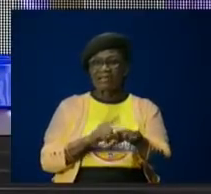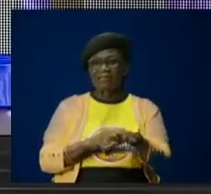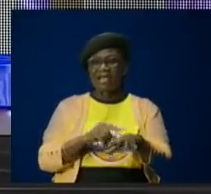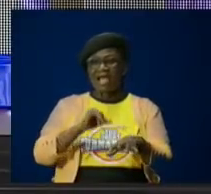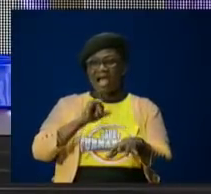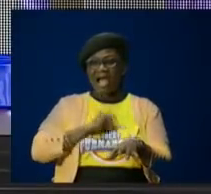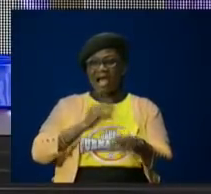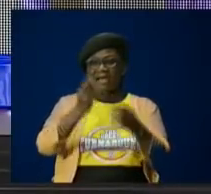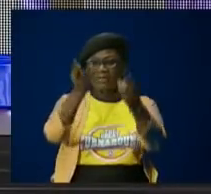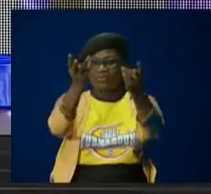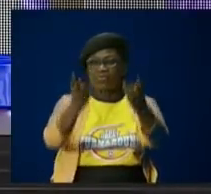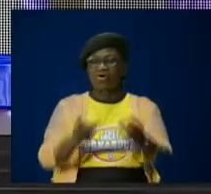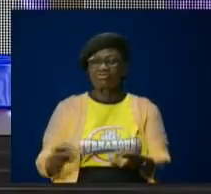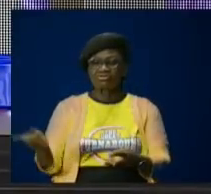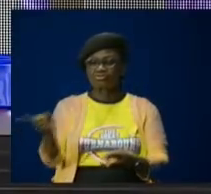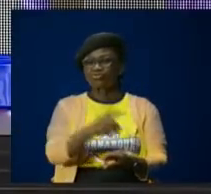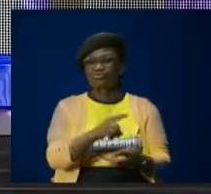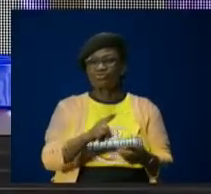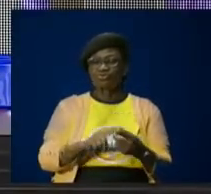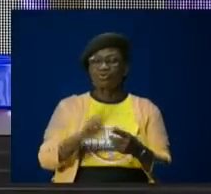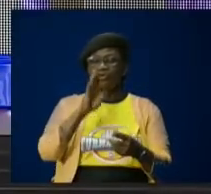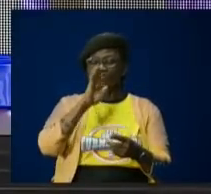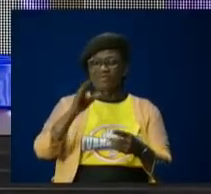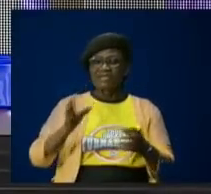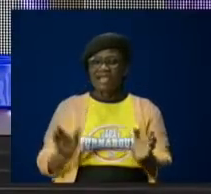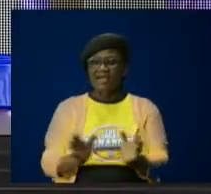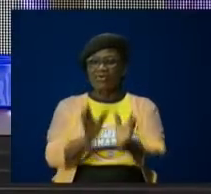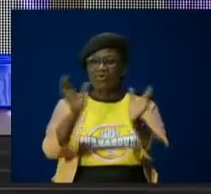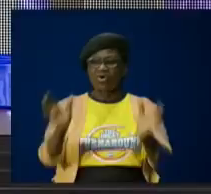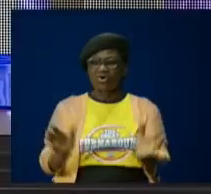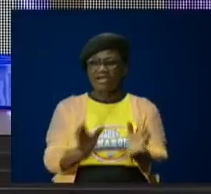I want you to be encouraged.